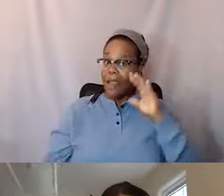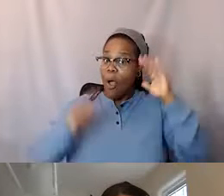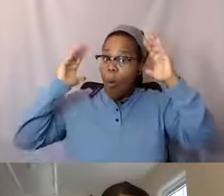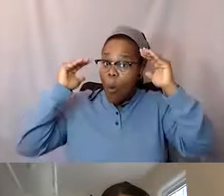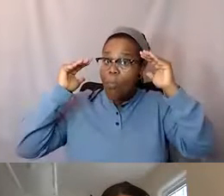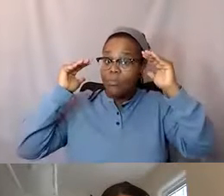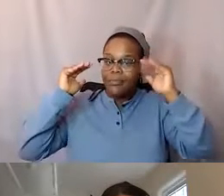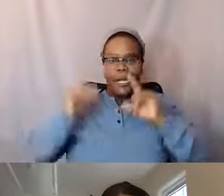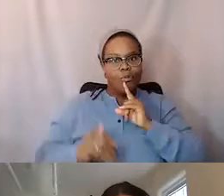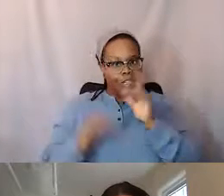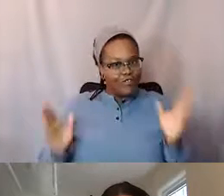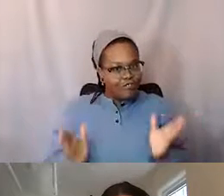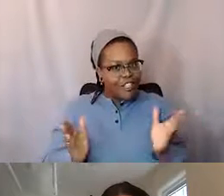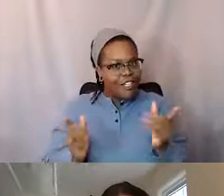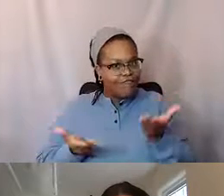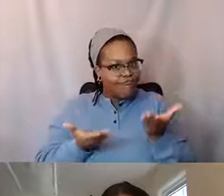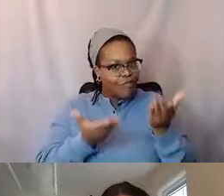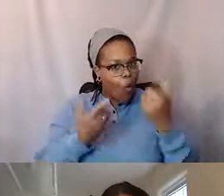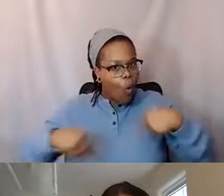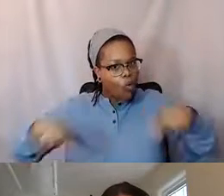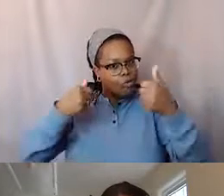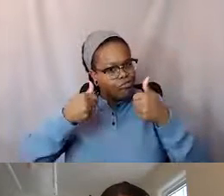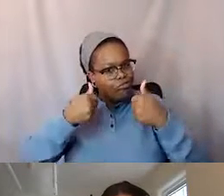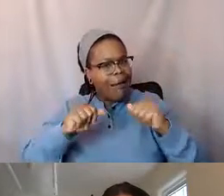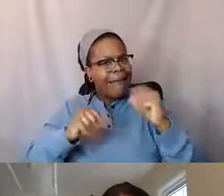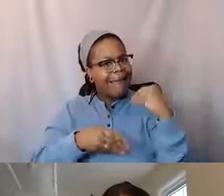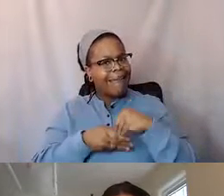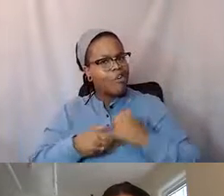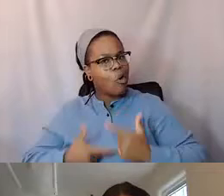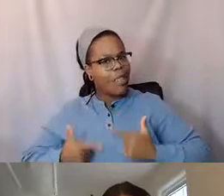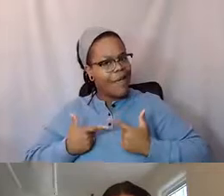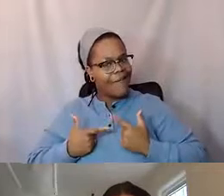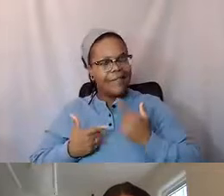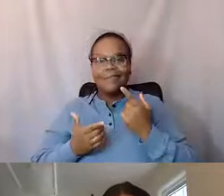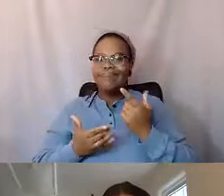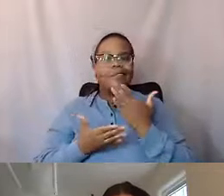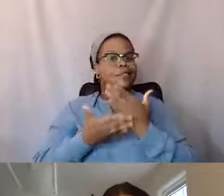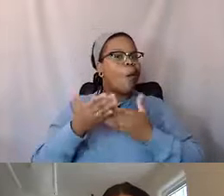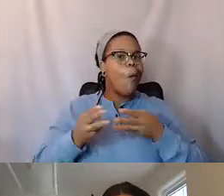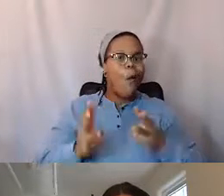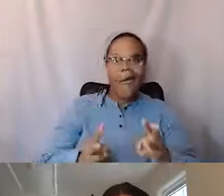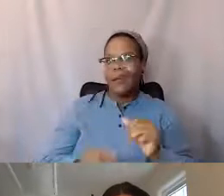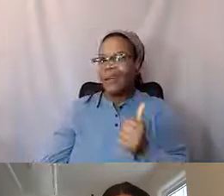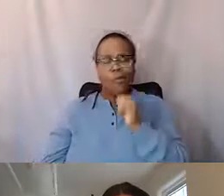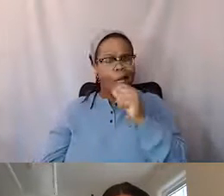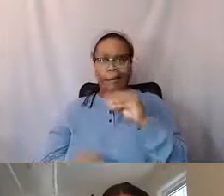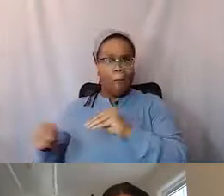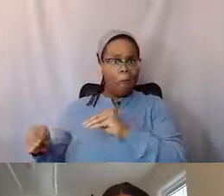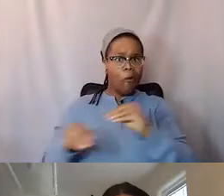I really suggest that everybody try to get into your life in some way or another. You don't have to move to a different